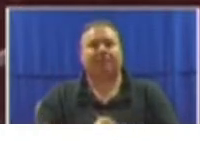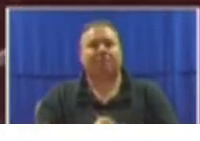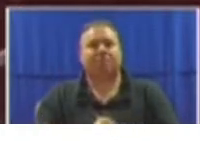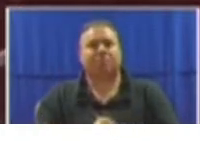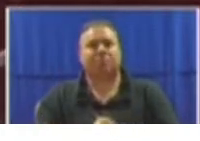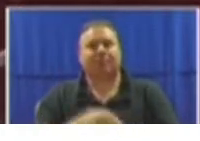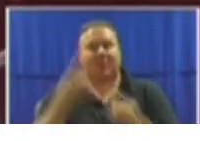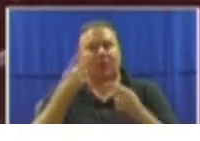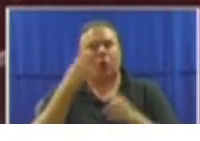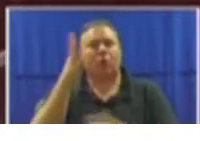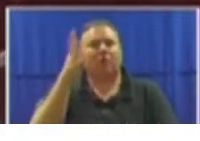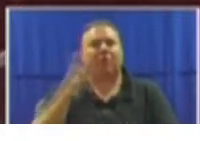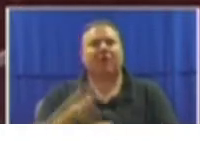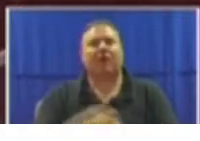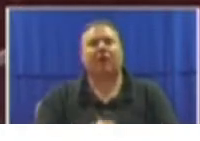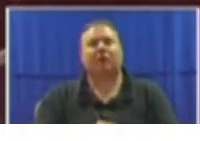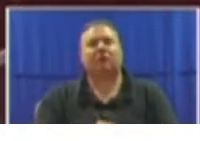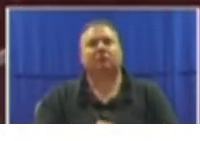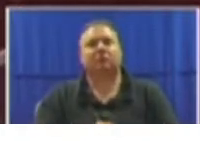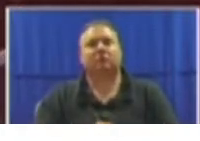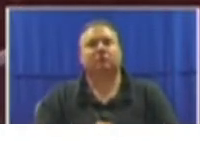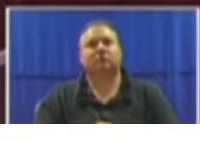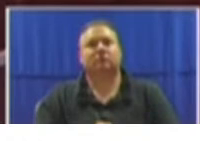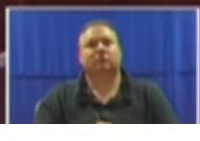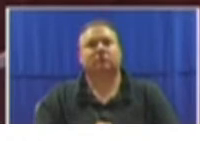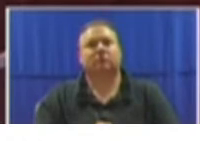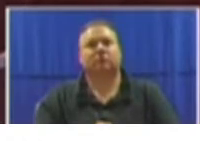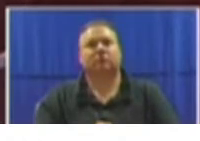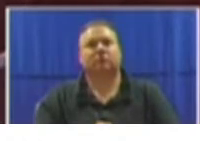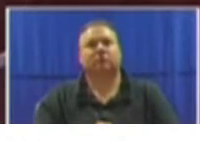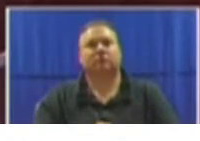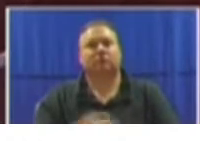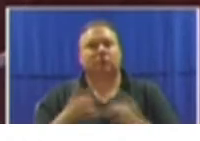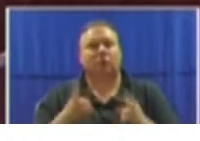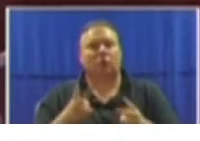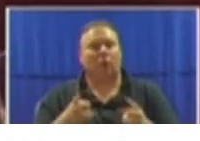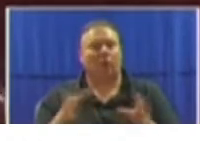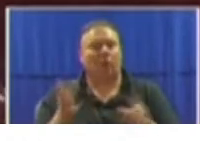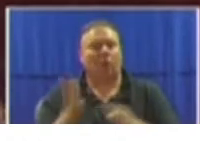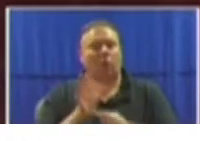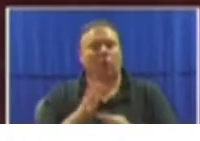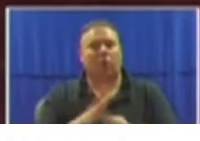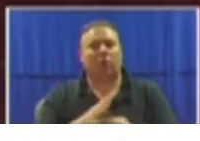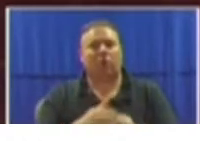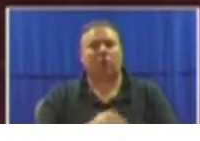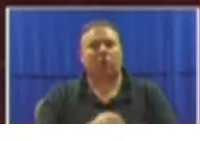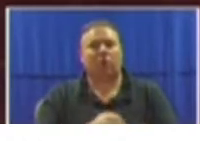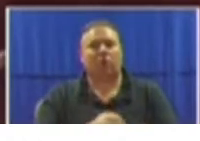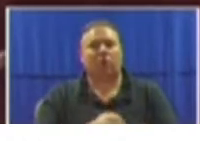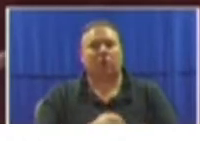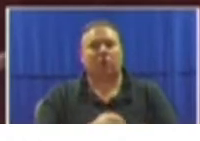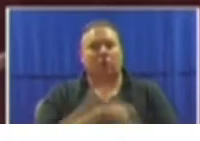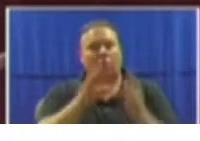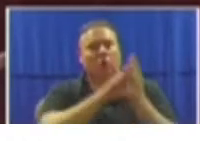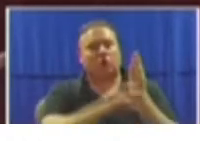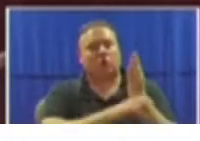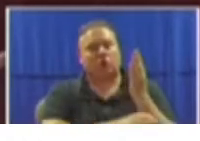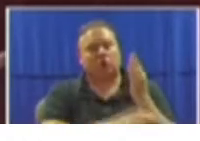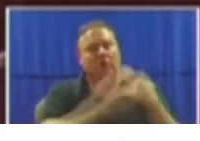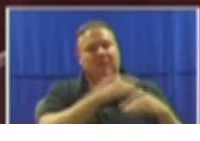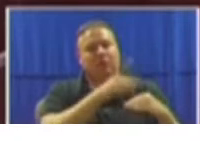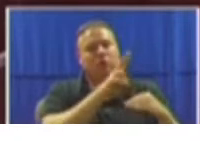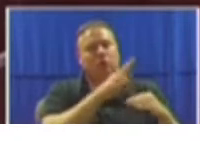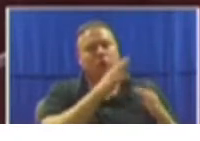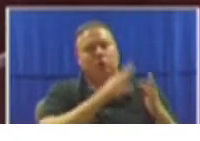Honorable Speaker, it is common cause that Section 102, subsection 1 of the Constitution provides